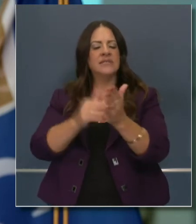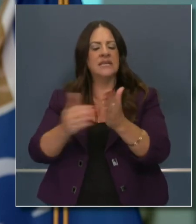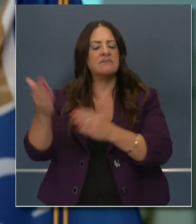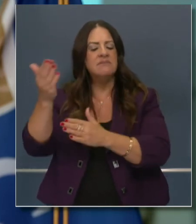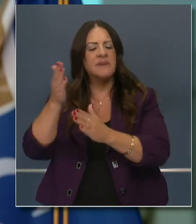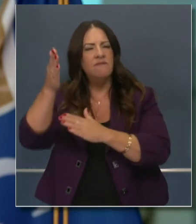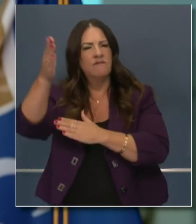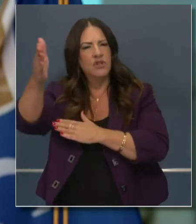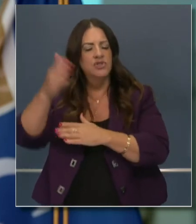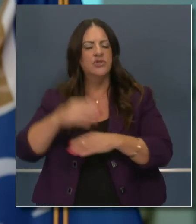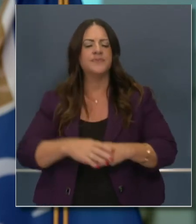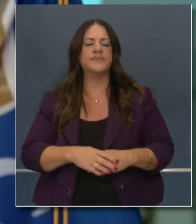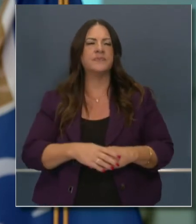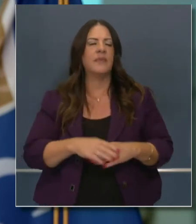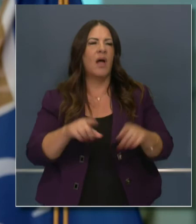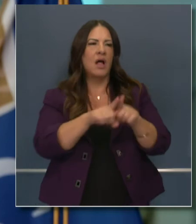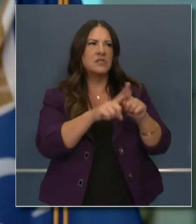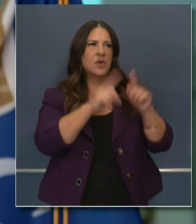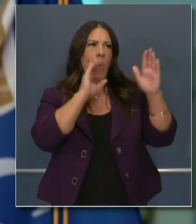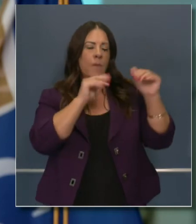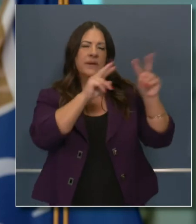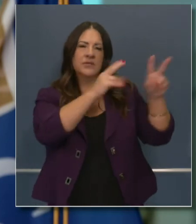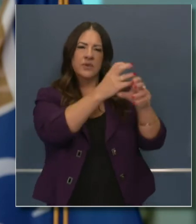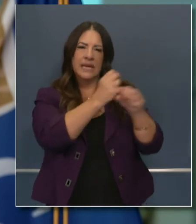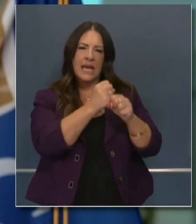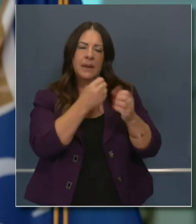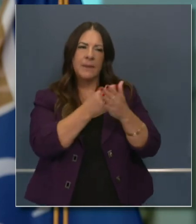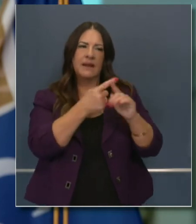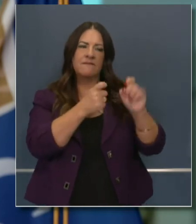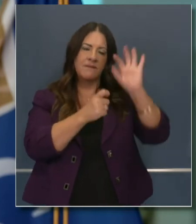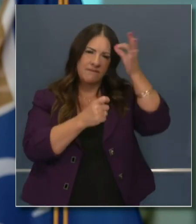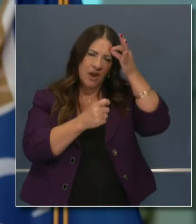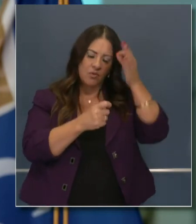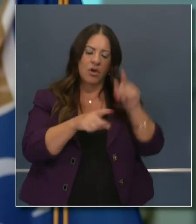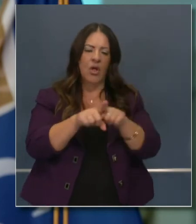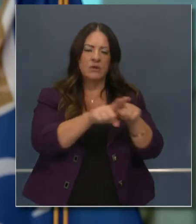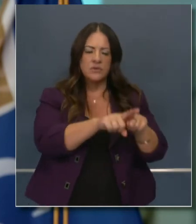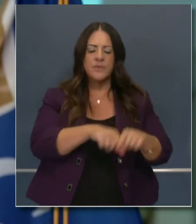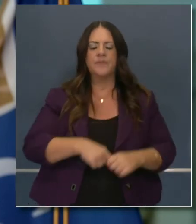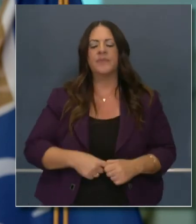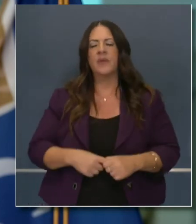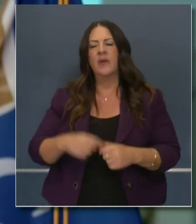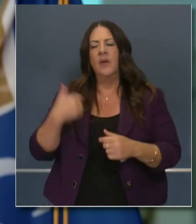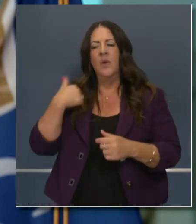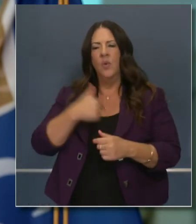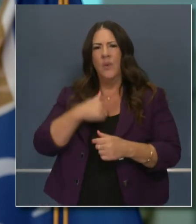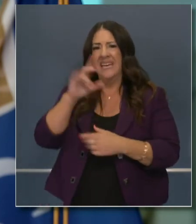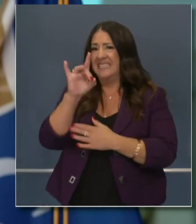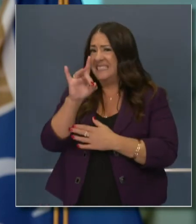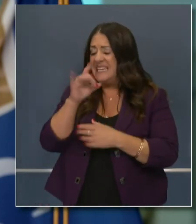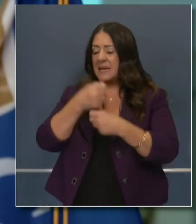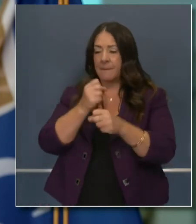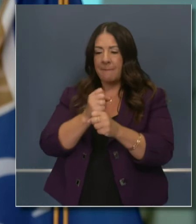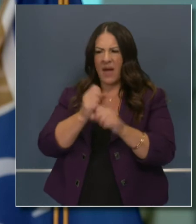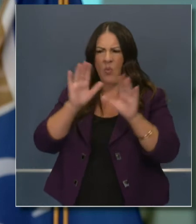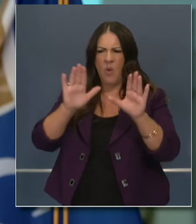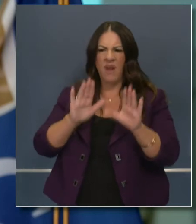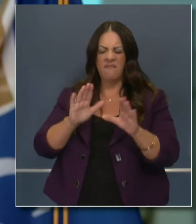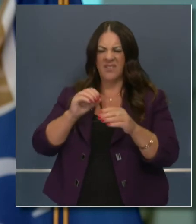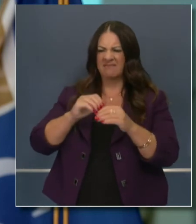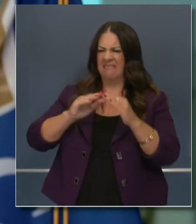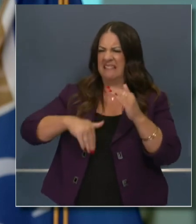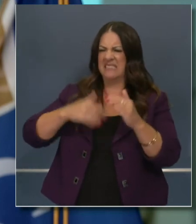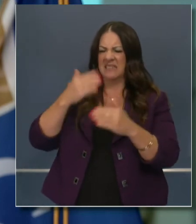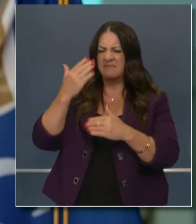around prevention. Accordingly, we did 35 high-profile projects in the state of California. We were able to complete those within about 15